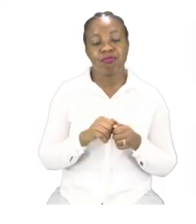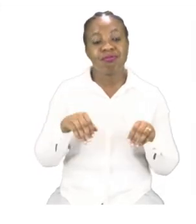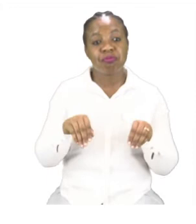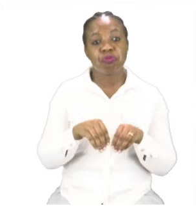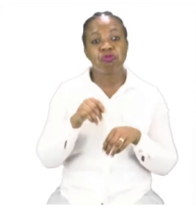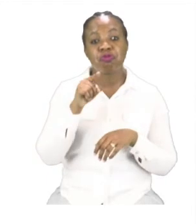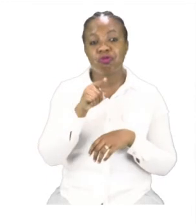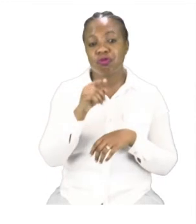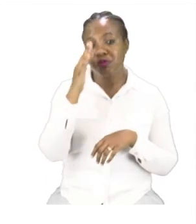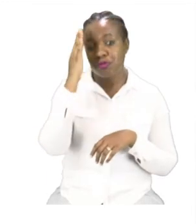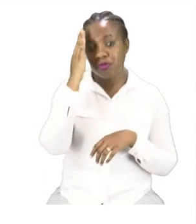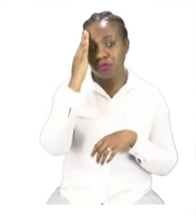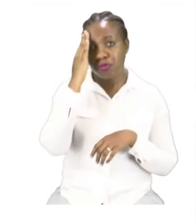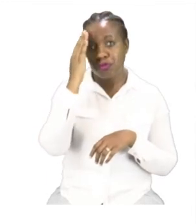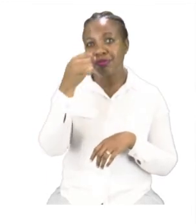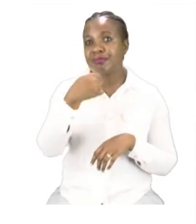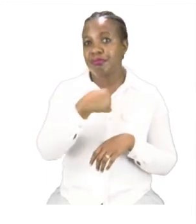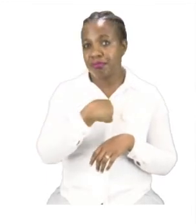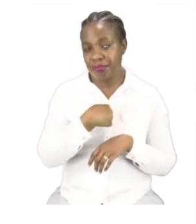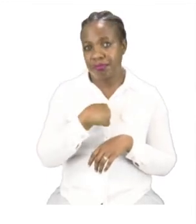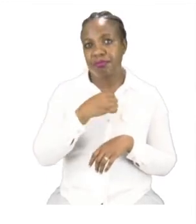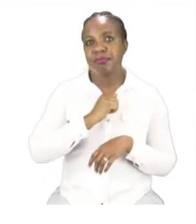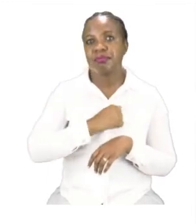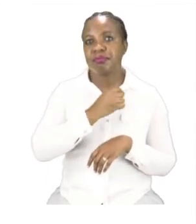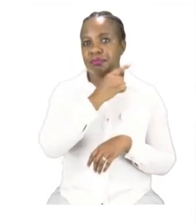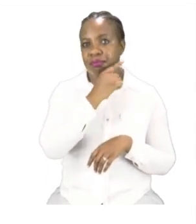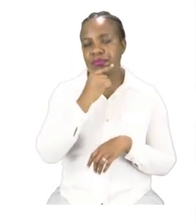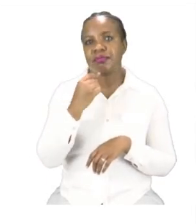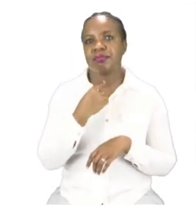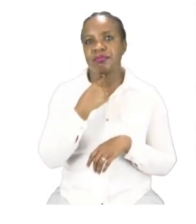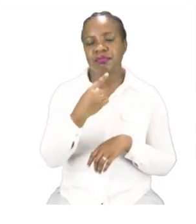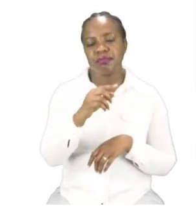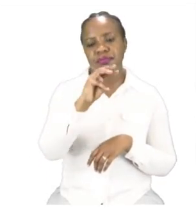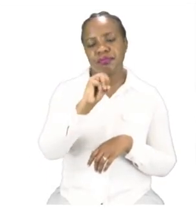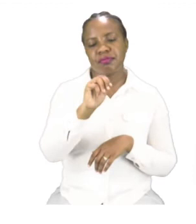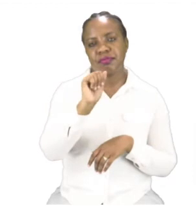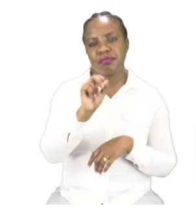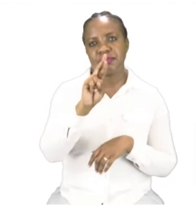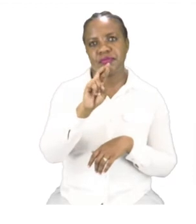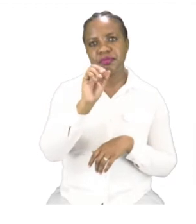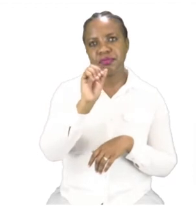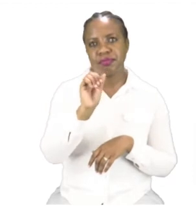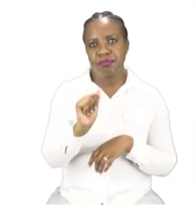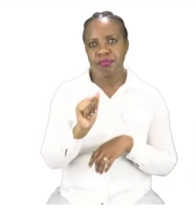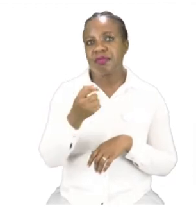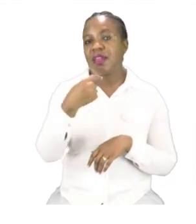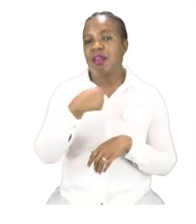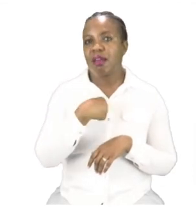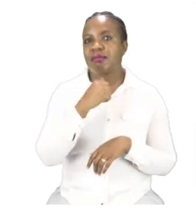me? My name is Mara. I am 8 years